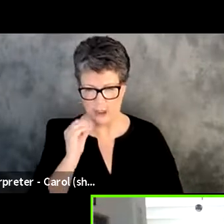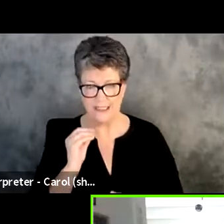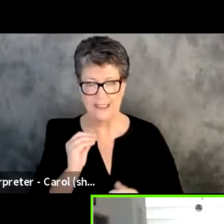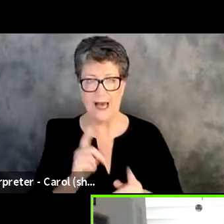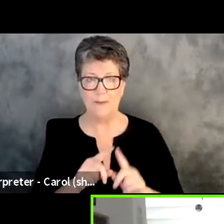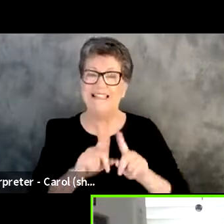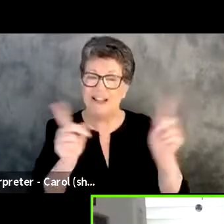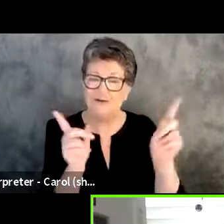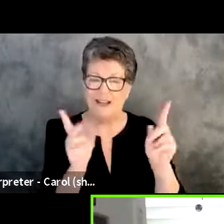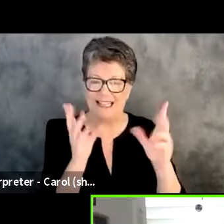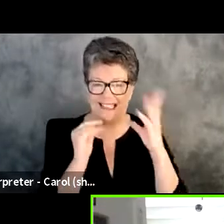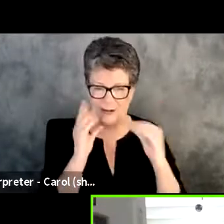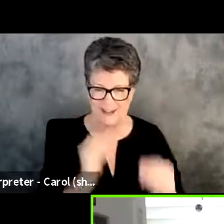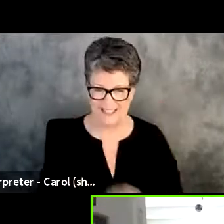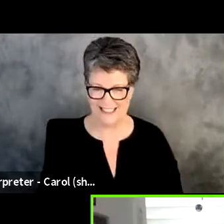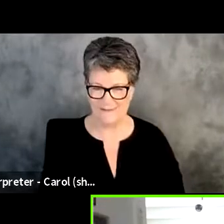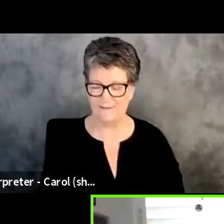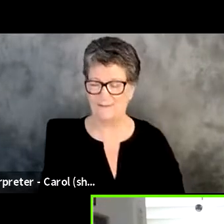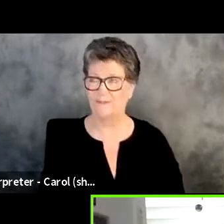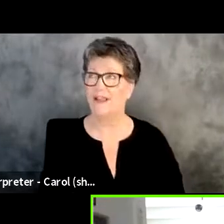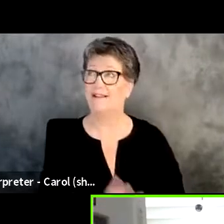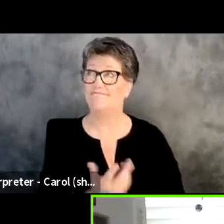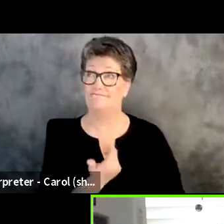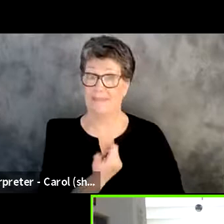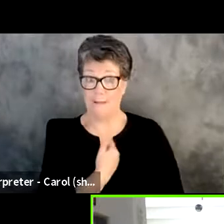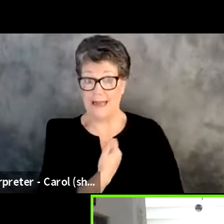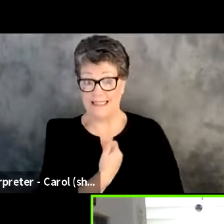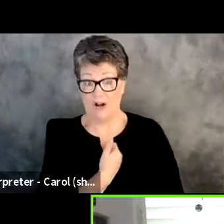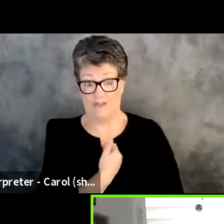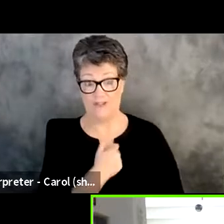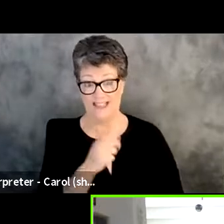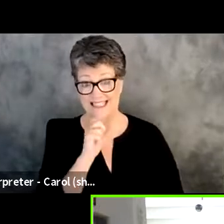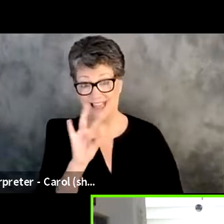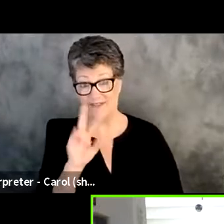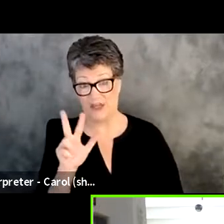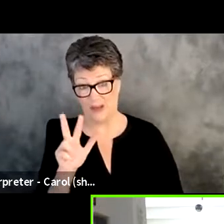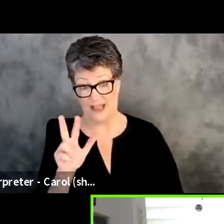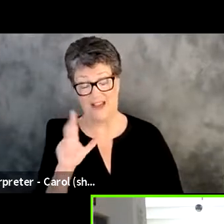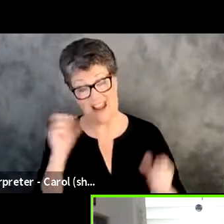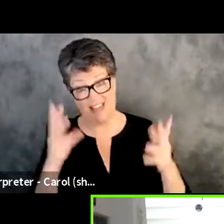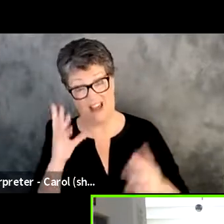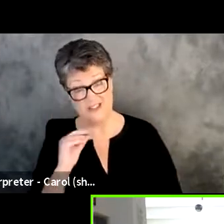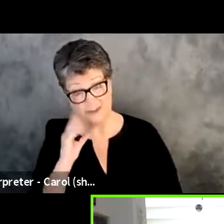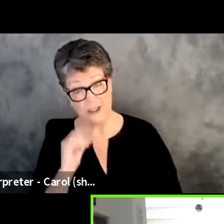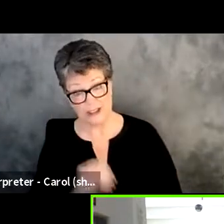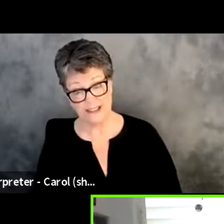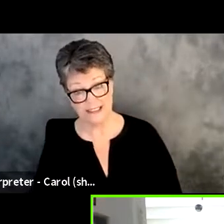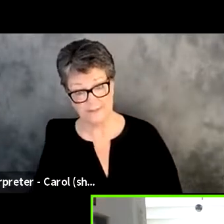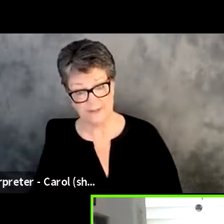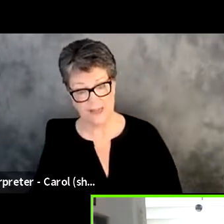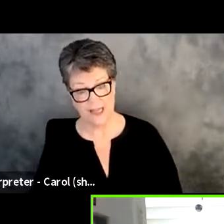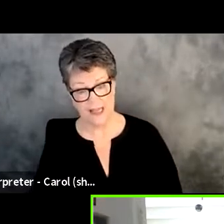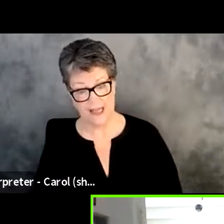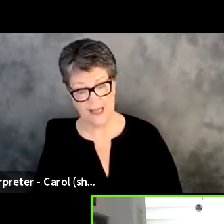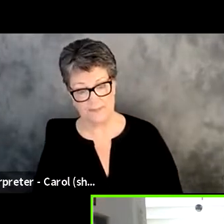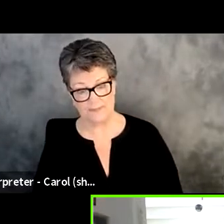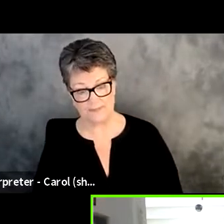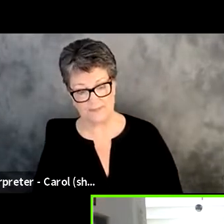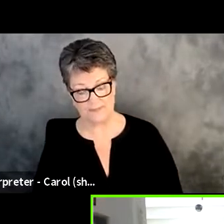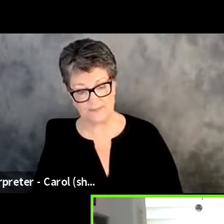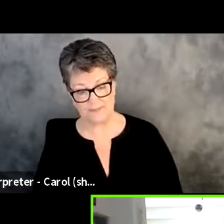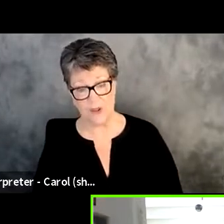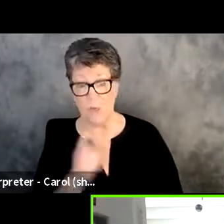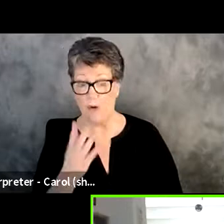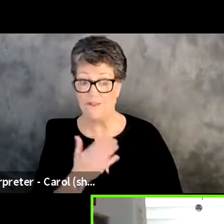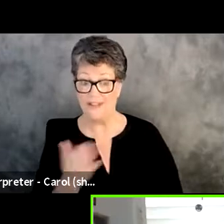different experiences. And, you know, like myself, 73 years old, I've had a lot of experiences, but I don't, you know, one of the